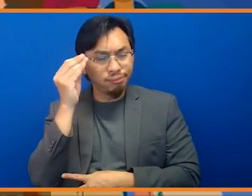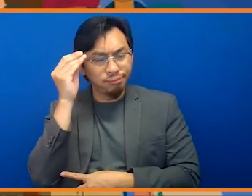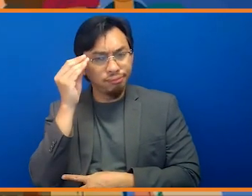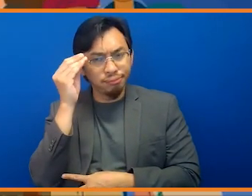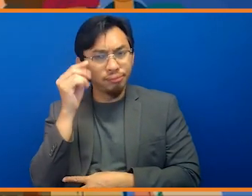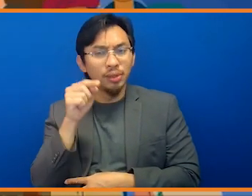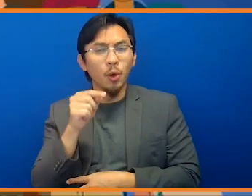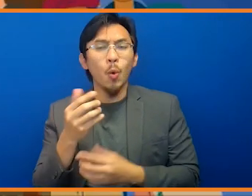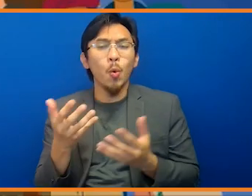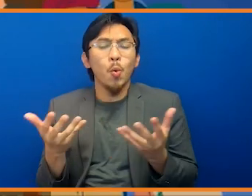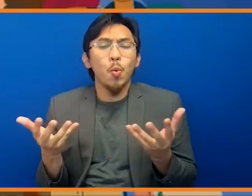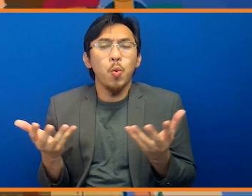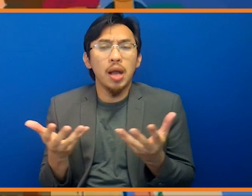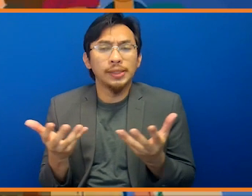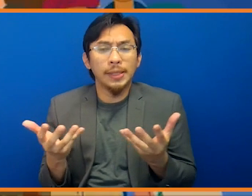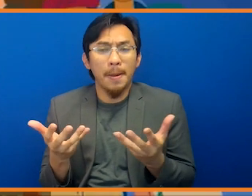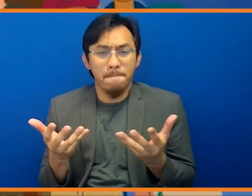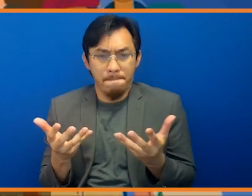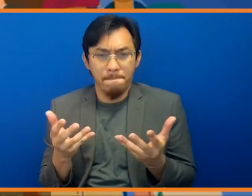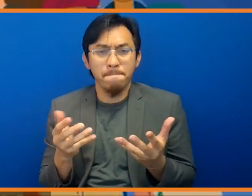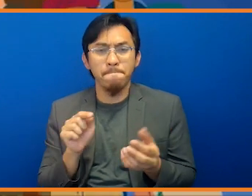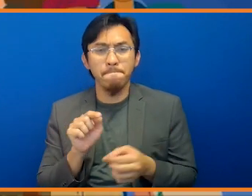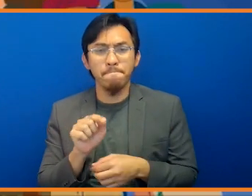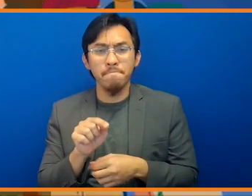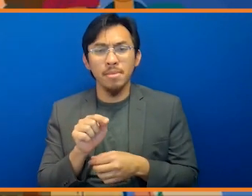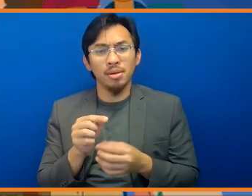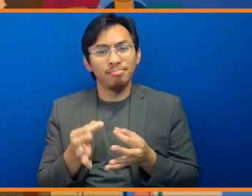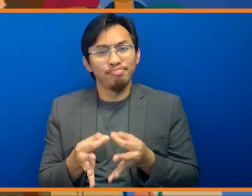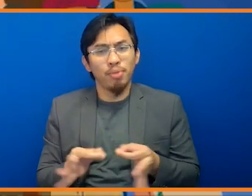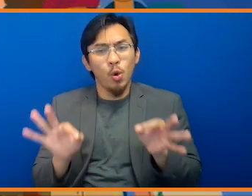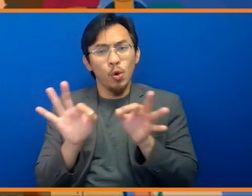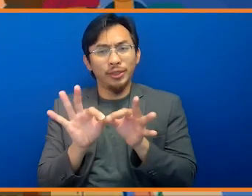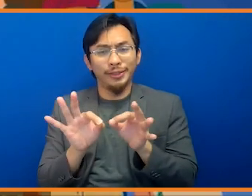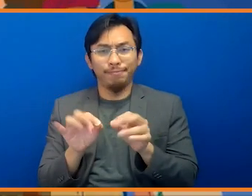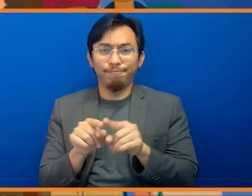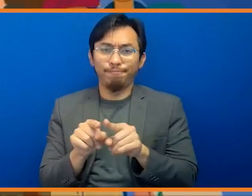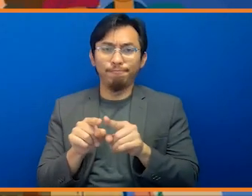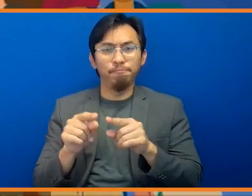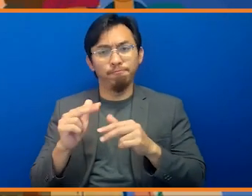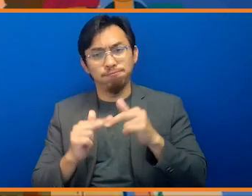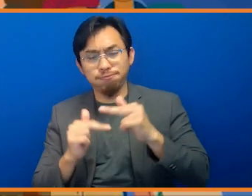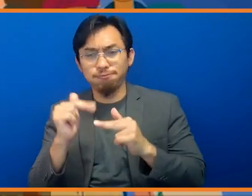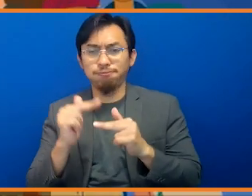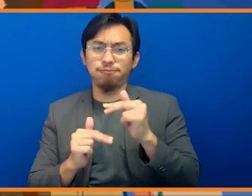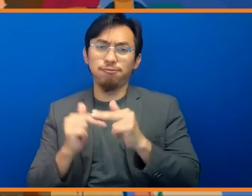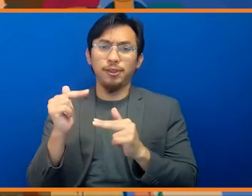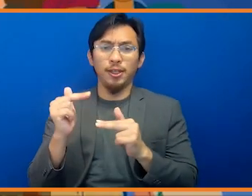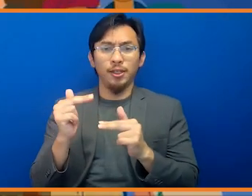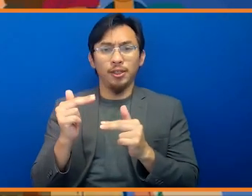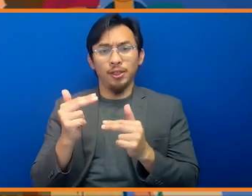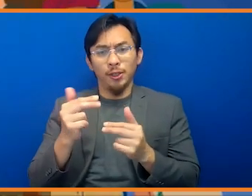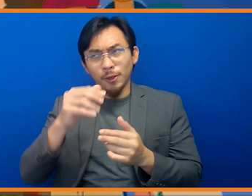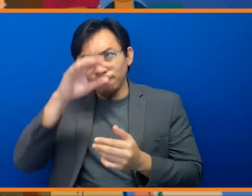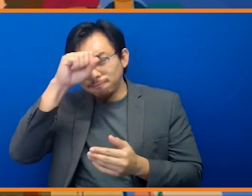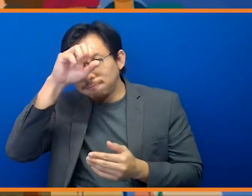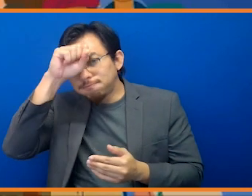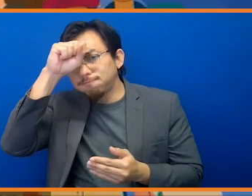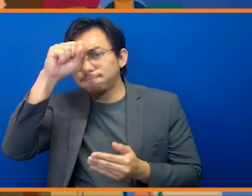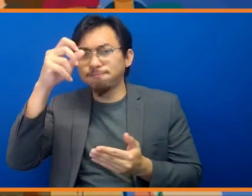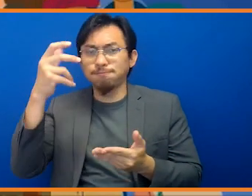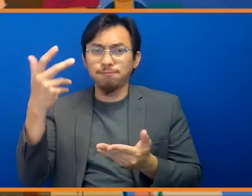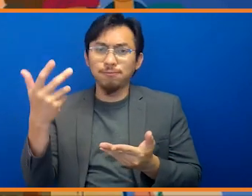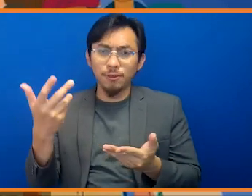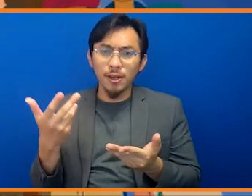about what is essential to building up and keep the collective